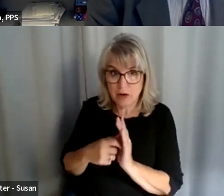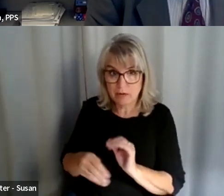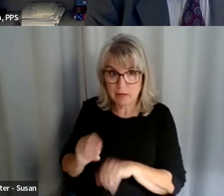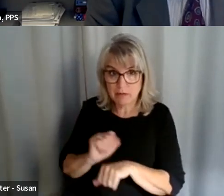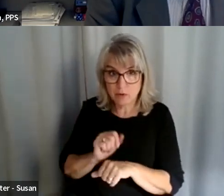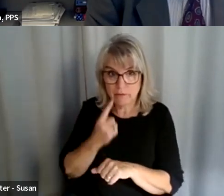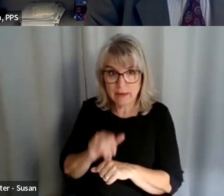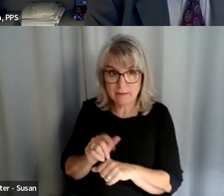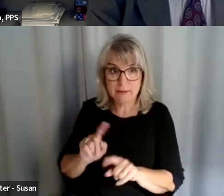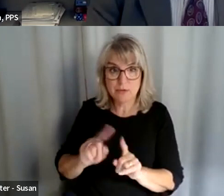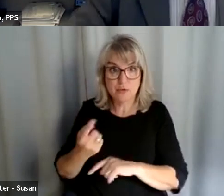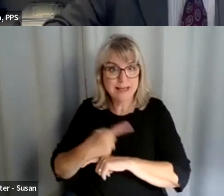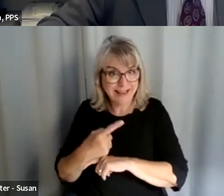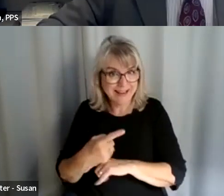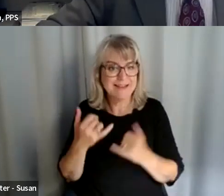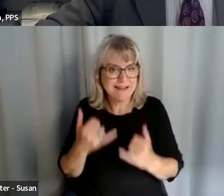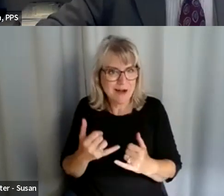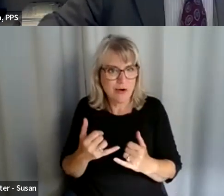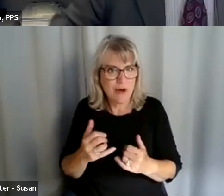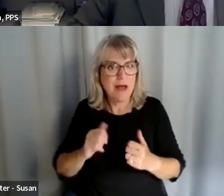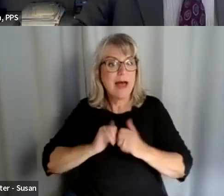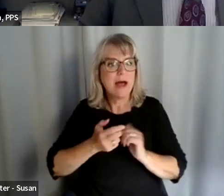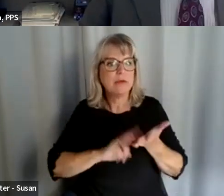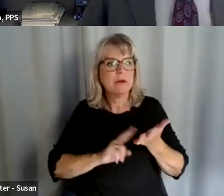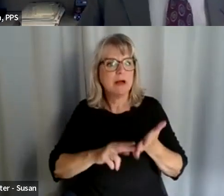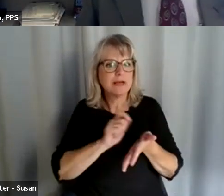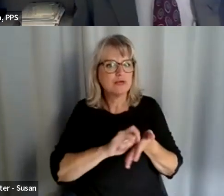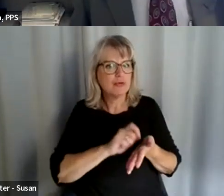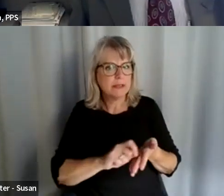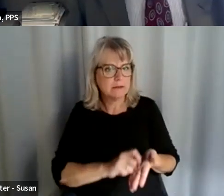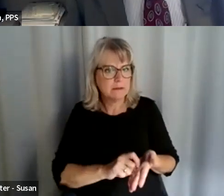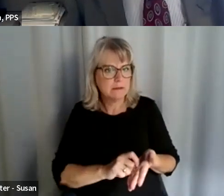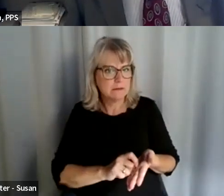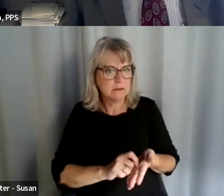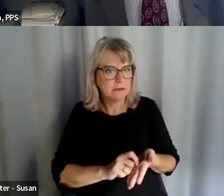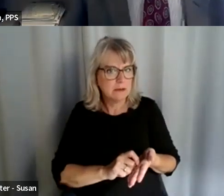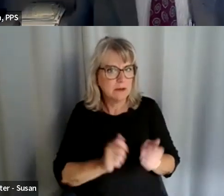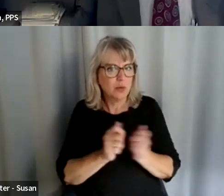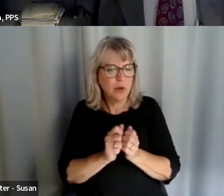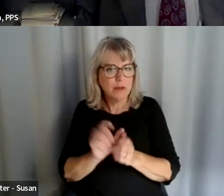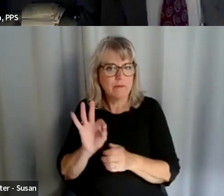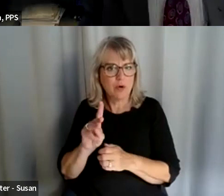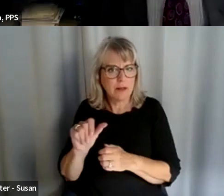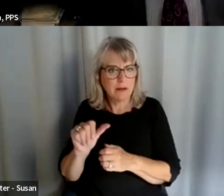where we are right now with how these contracts are being written and how, you know, where we're going with all of this is